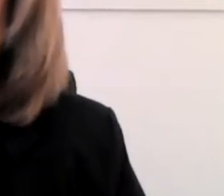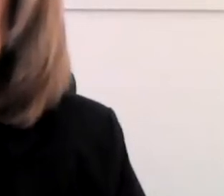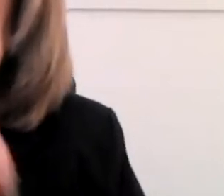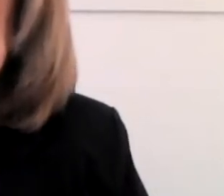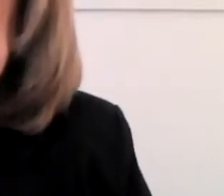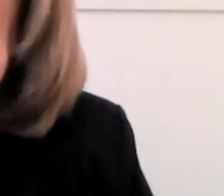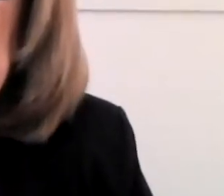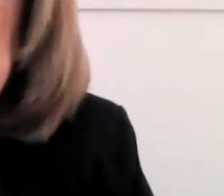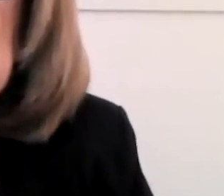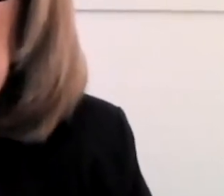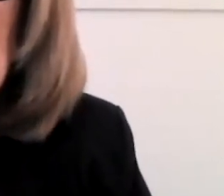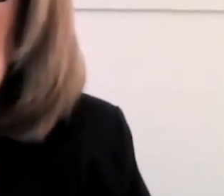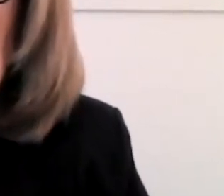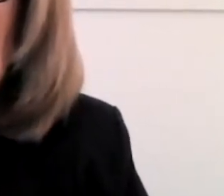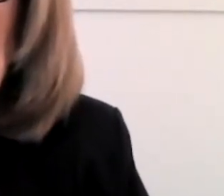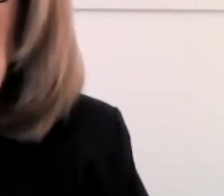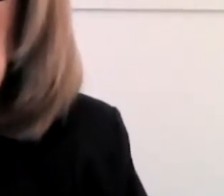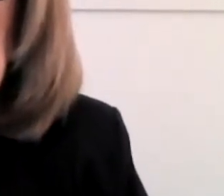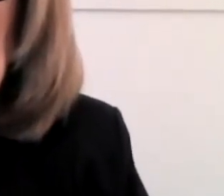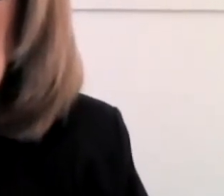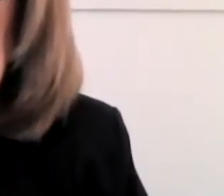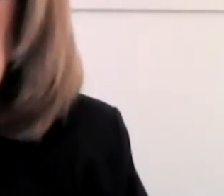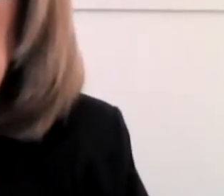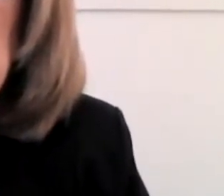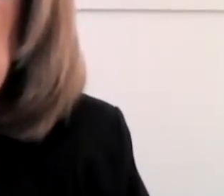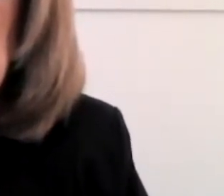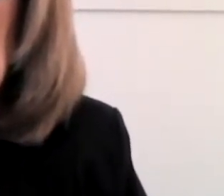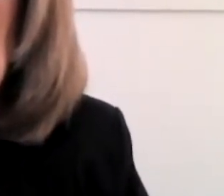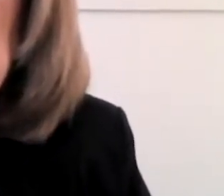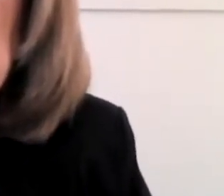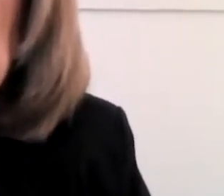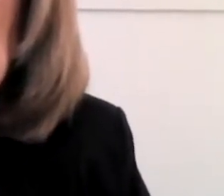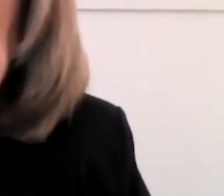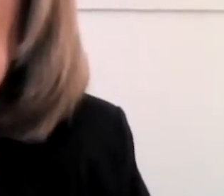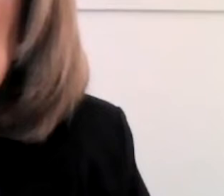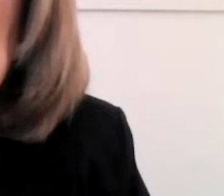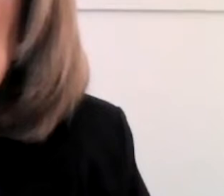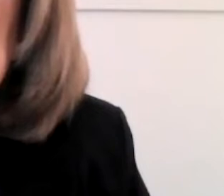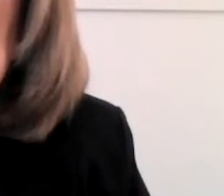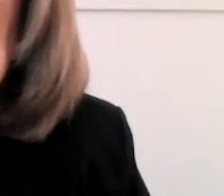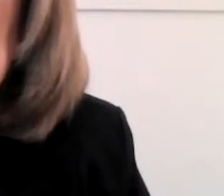goes on. Let's see, we have a new comment here.